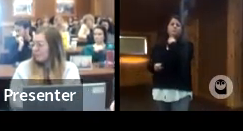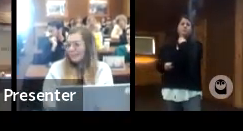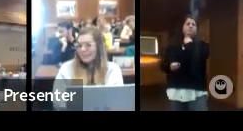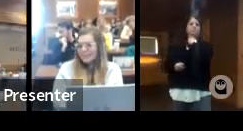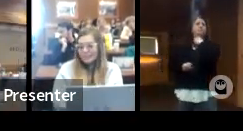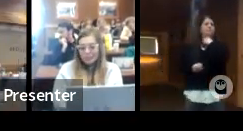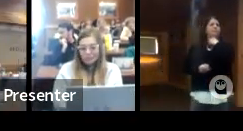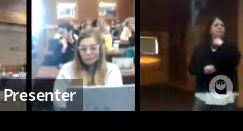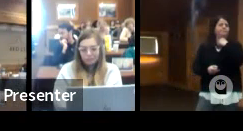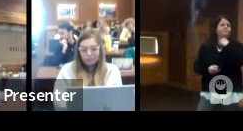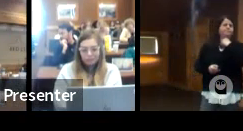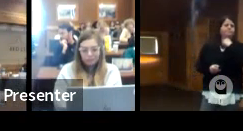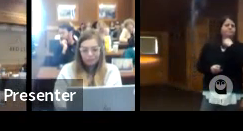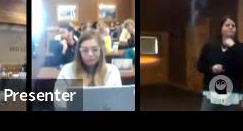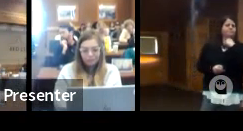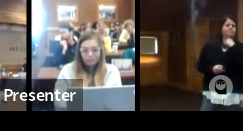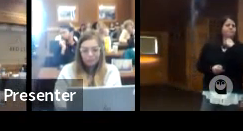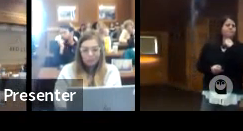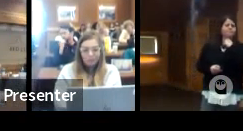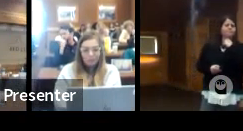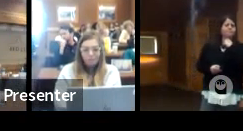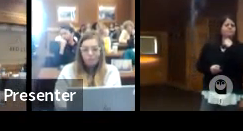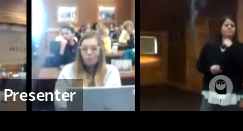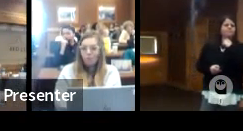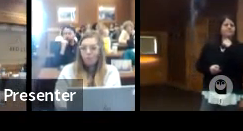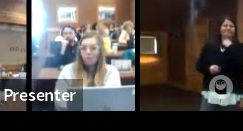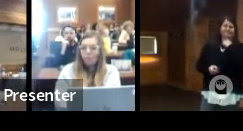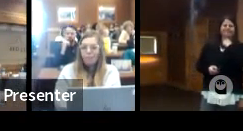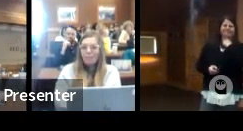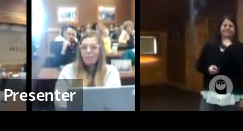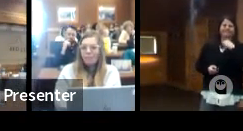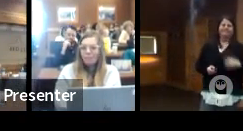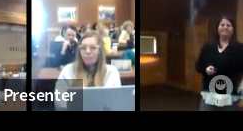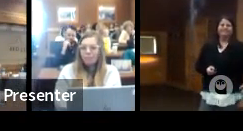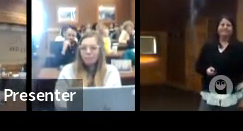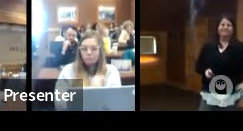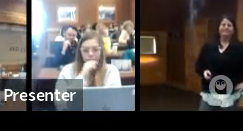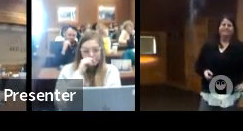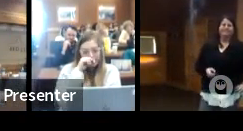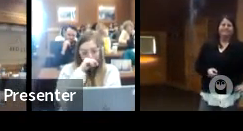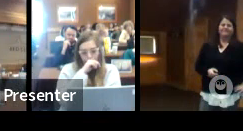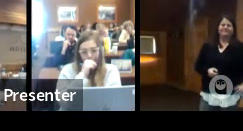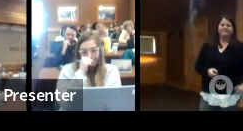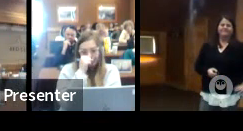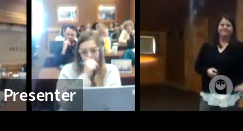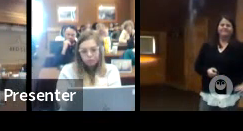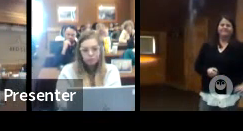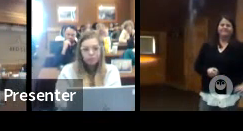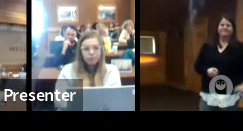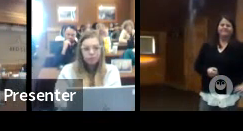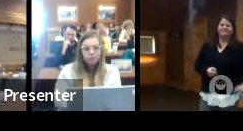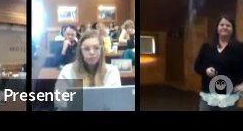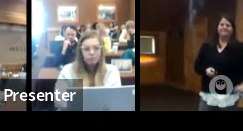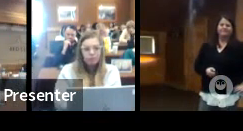No, other than as you know, I feel anxiety about a lot of things, but it is, you just have to keep